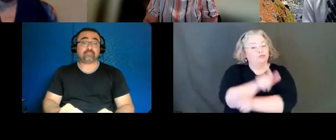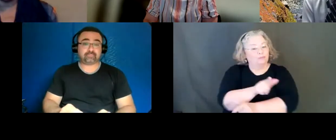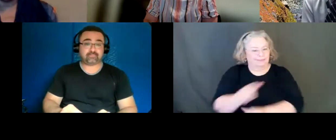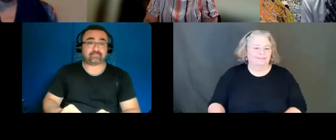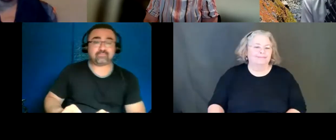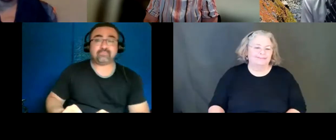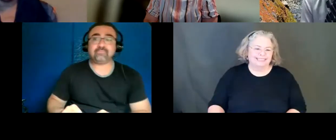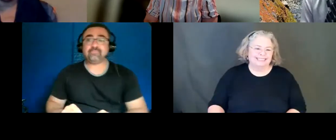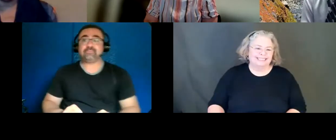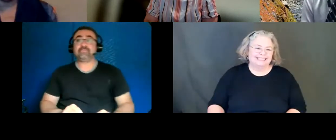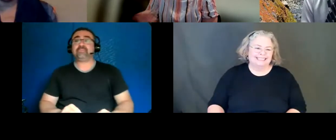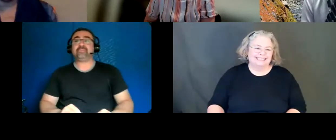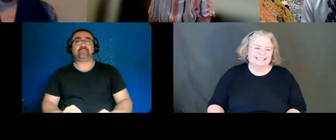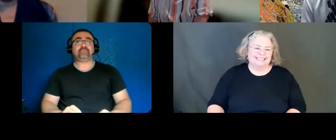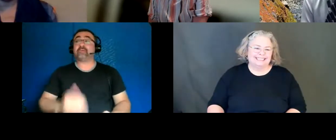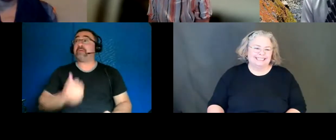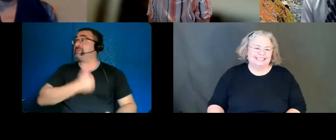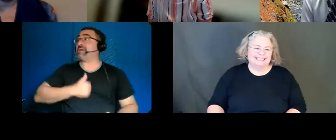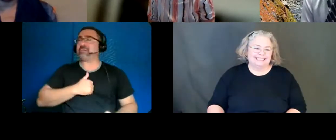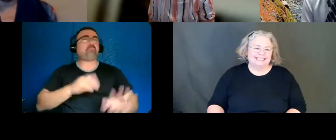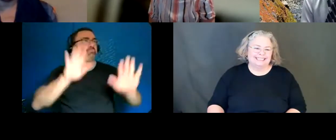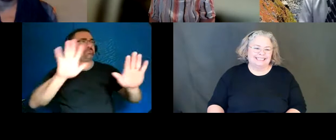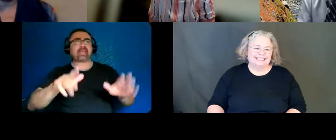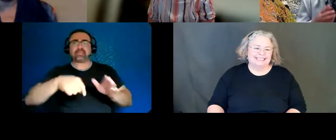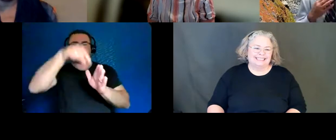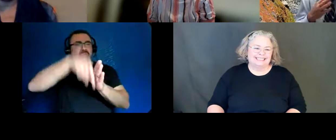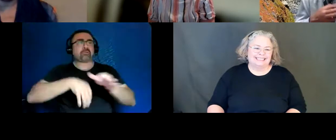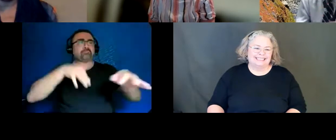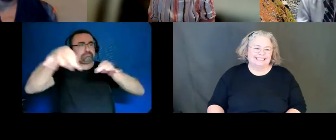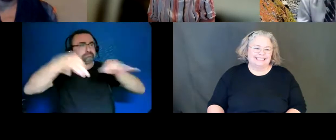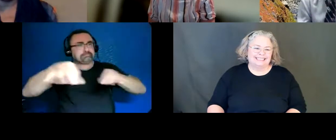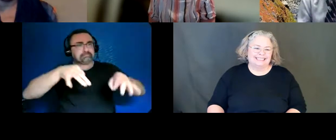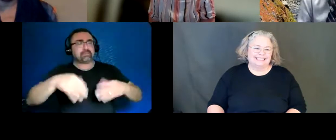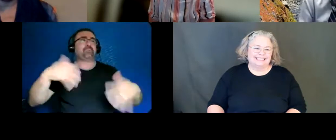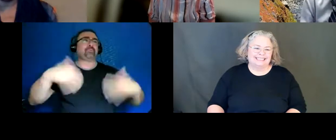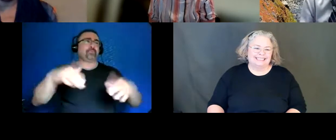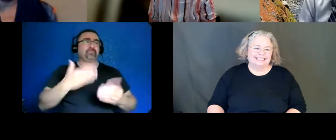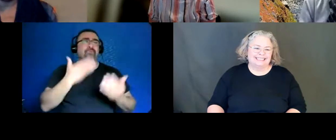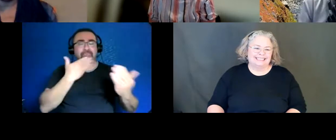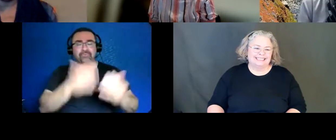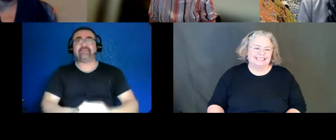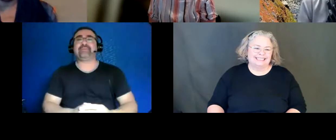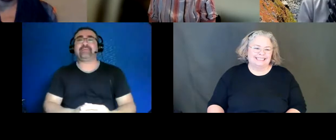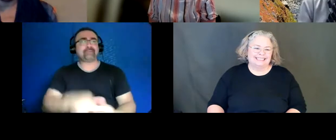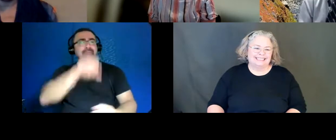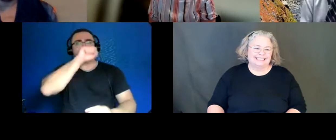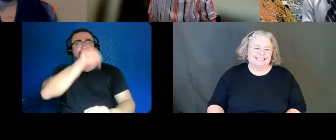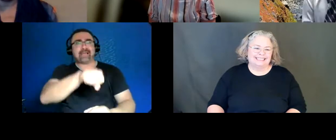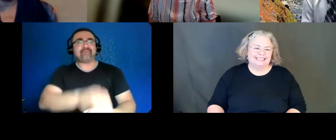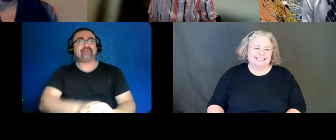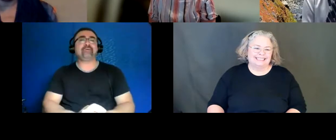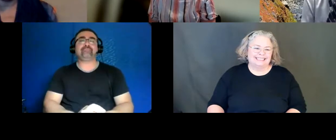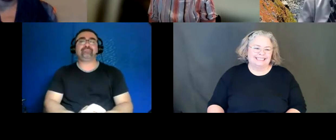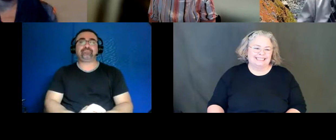No, that was great. I really appreciate your thorough responses to community questions. I love it.